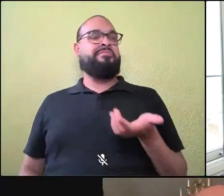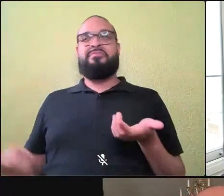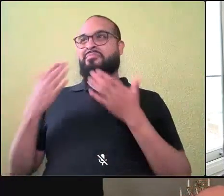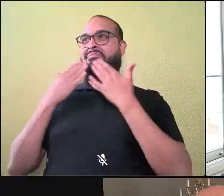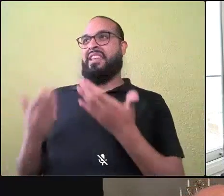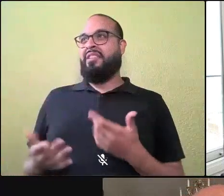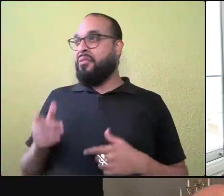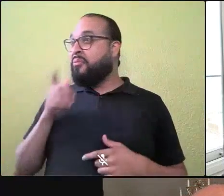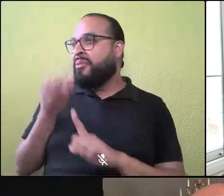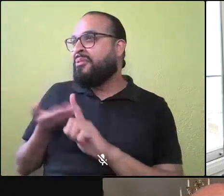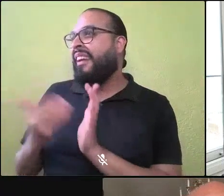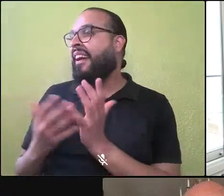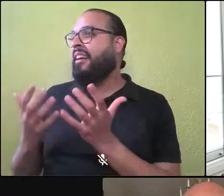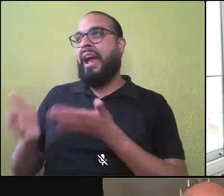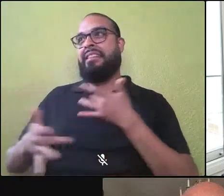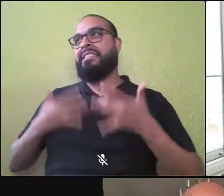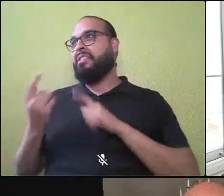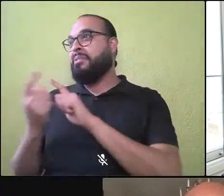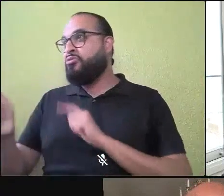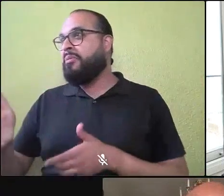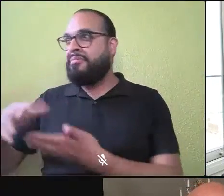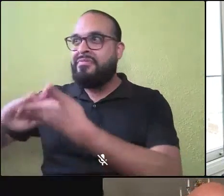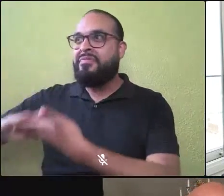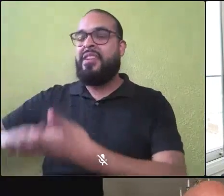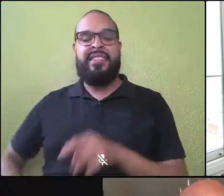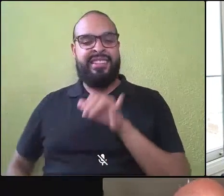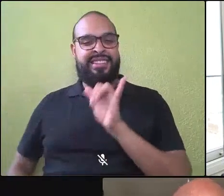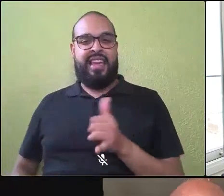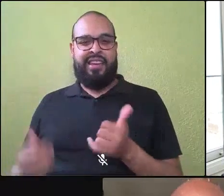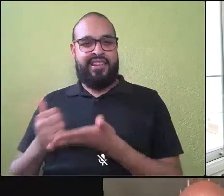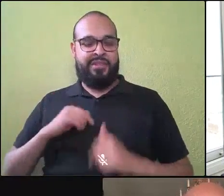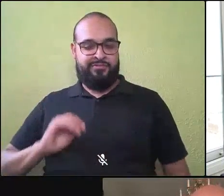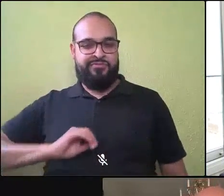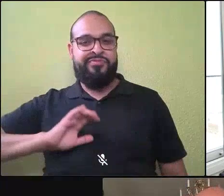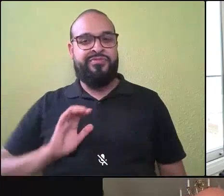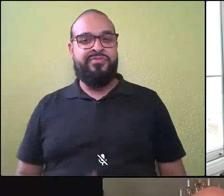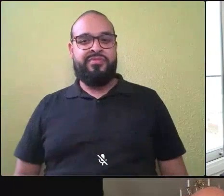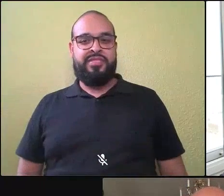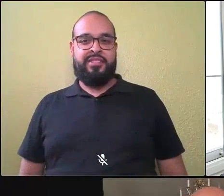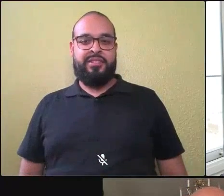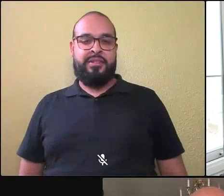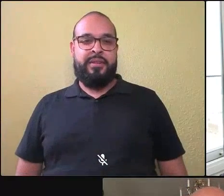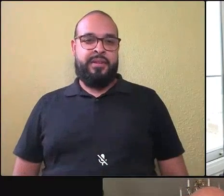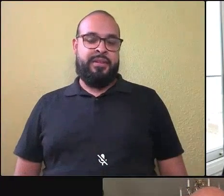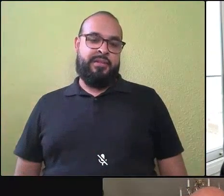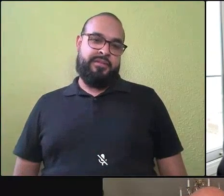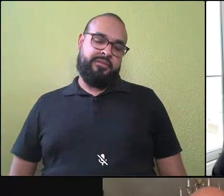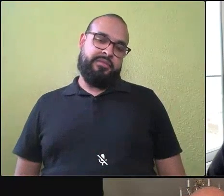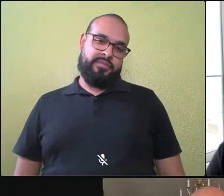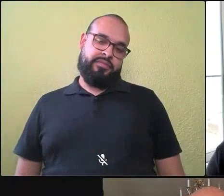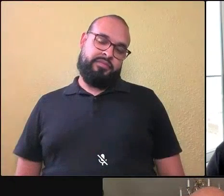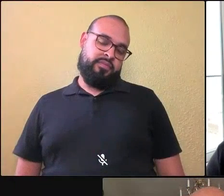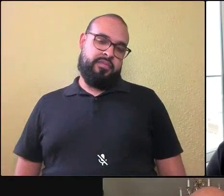But it's those are the things I think that lift me both directly and indirectly. Yeah, awesome,